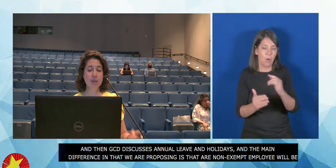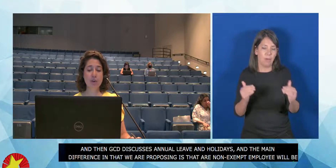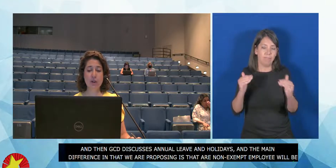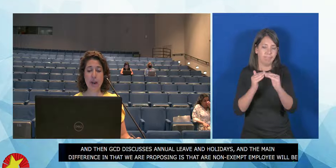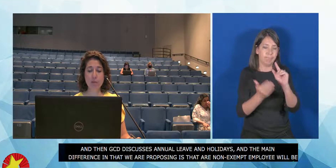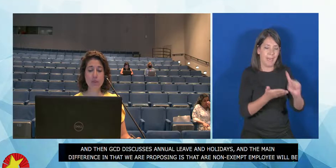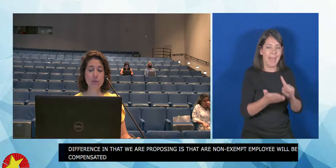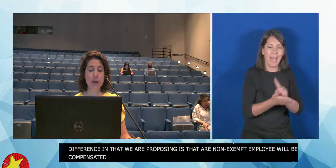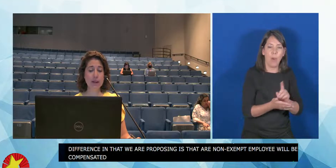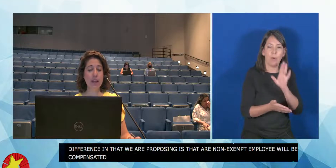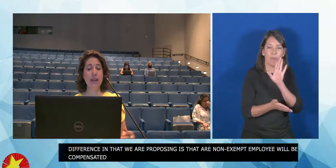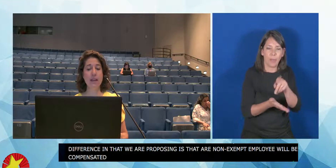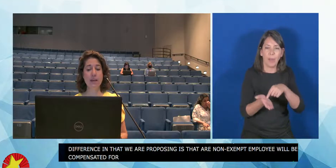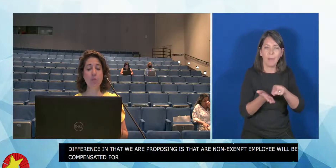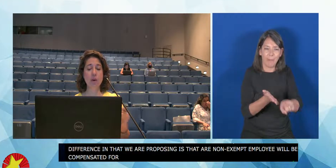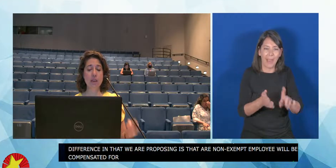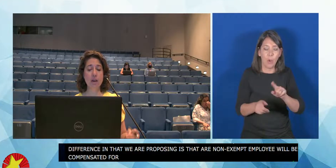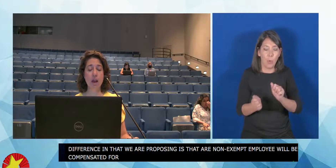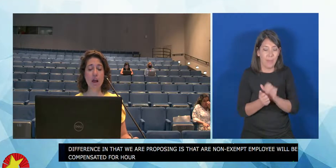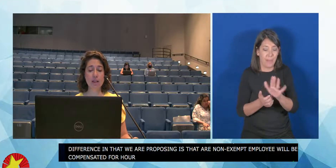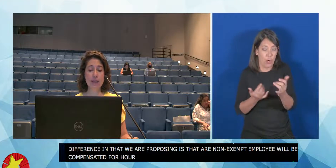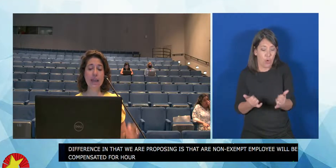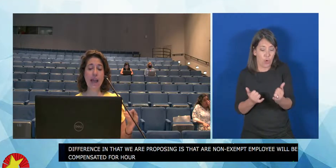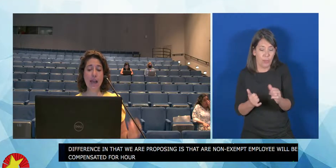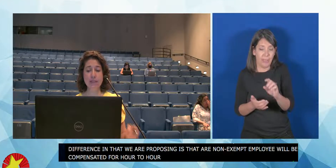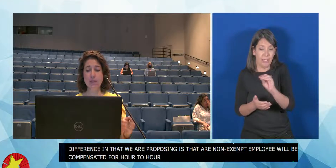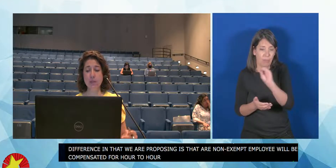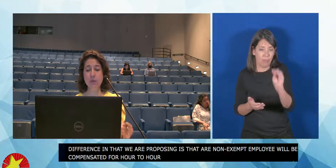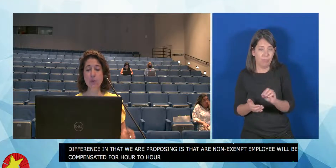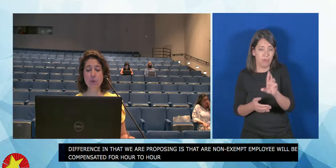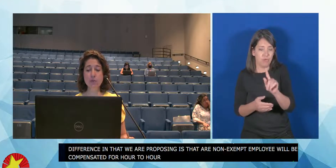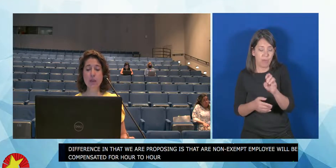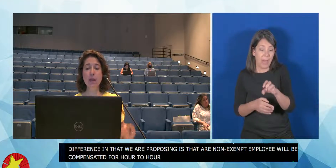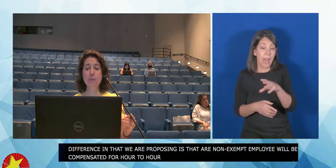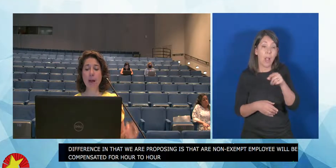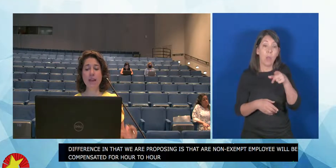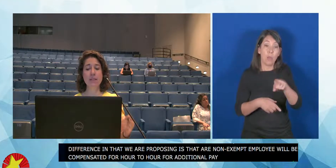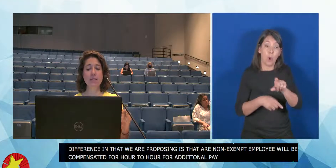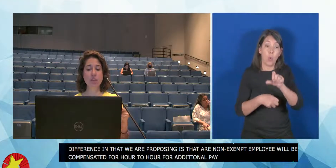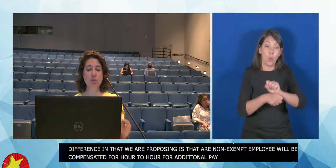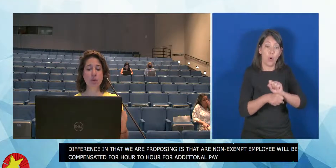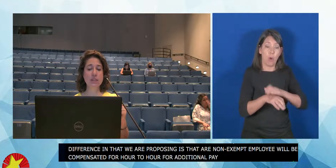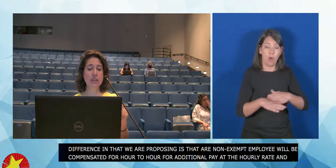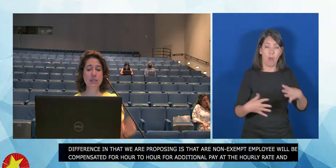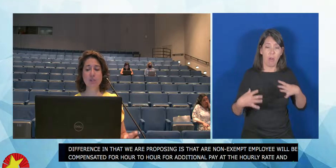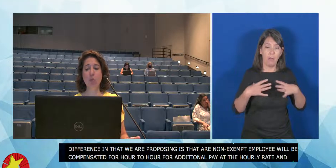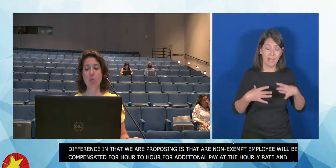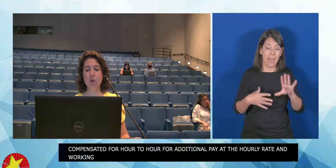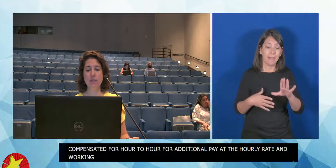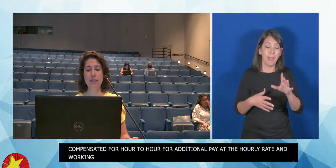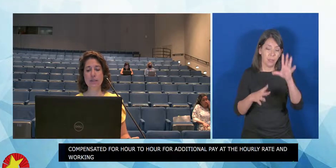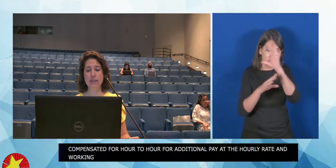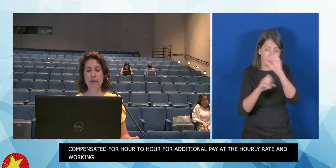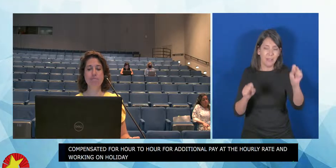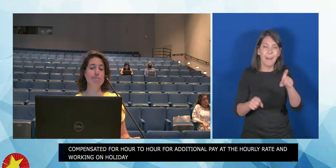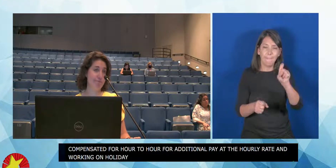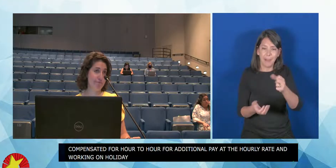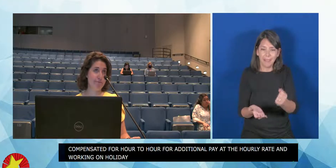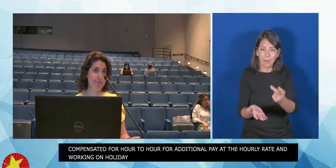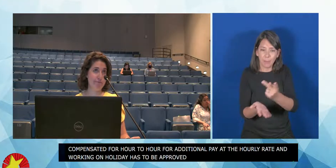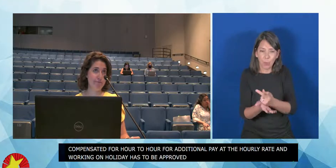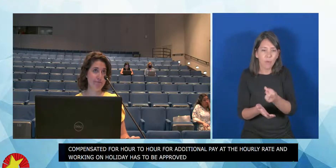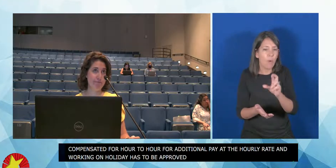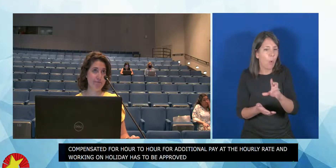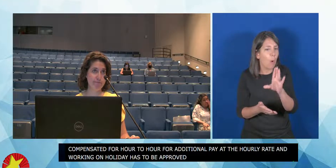at the current hourly rate, and working on a holiday has to be approved by the superintendent or the designee.